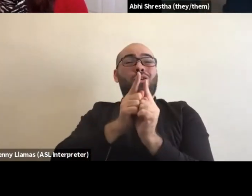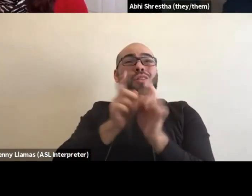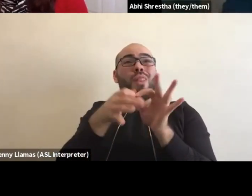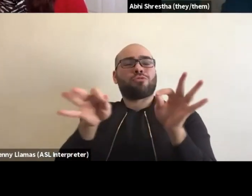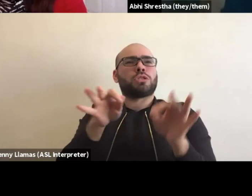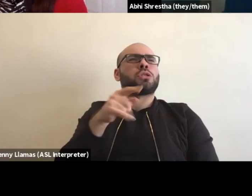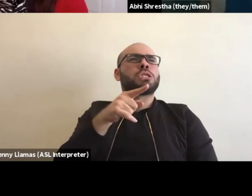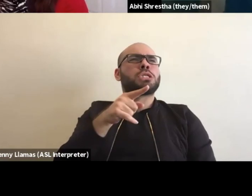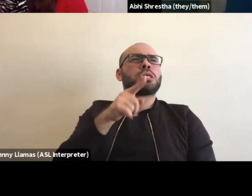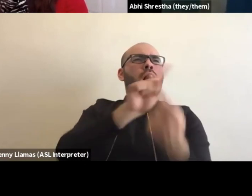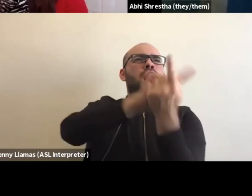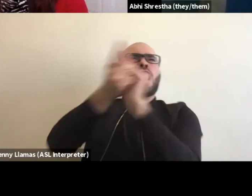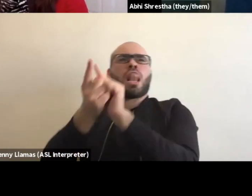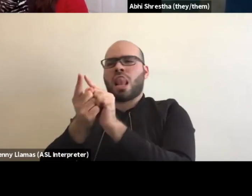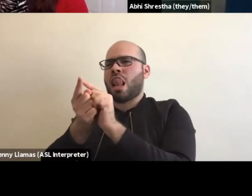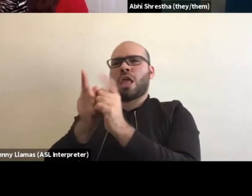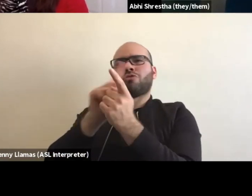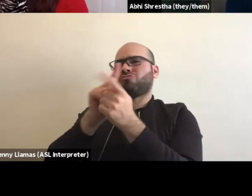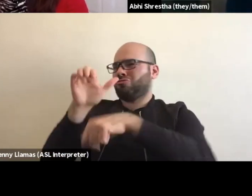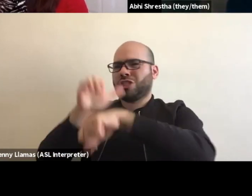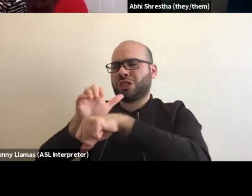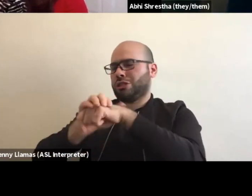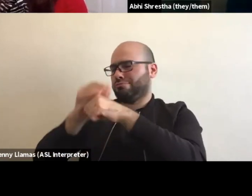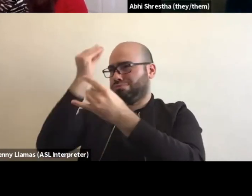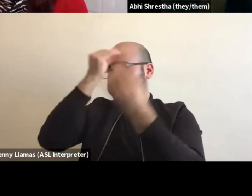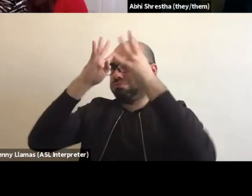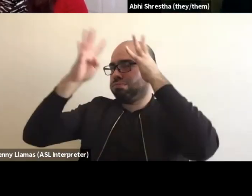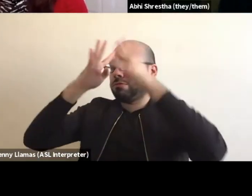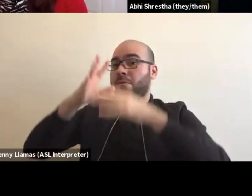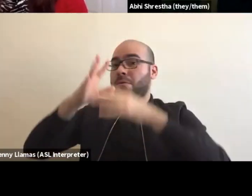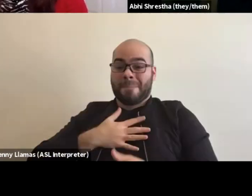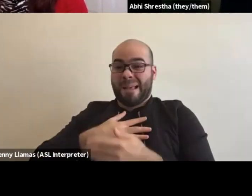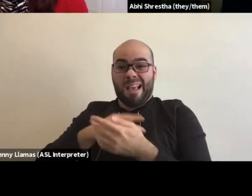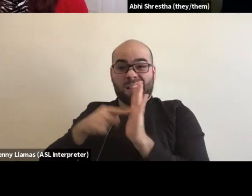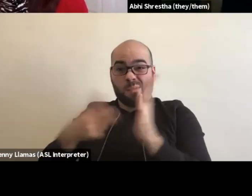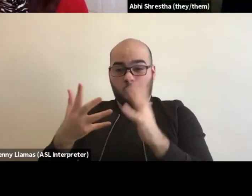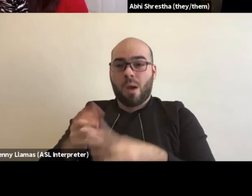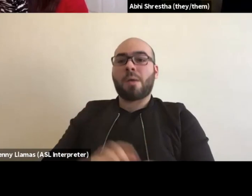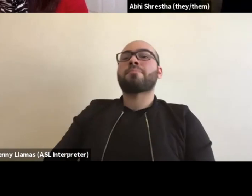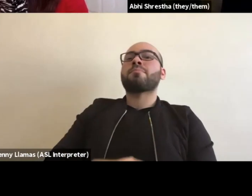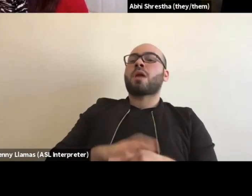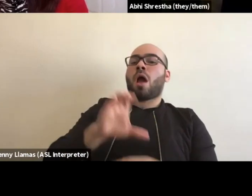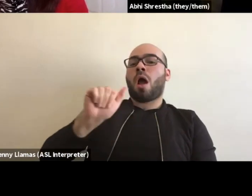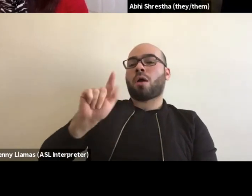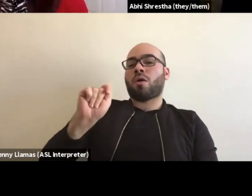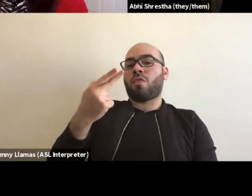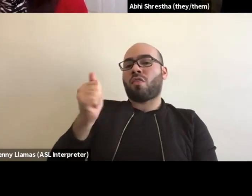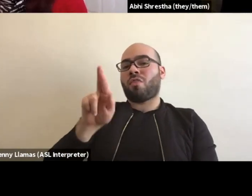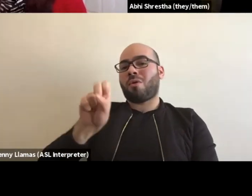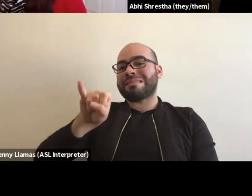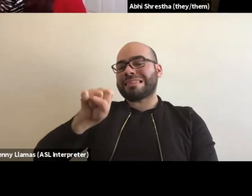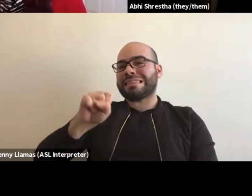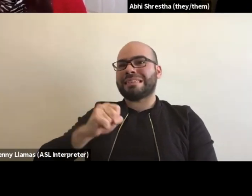was catharsis, ham, happiness, and barbacoa. I think I have a meat